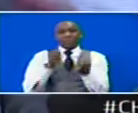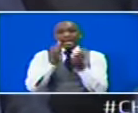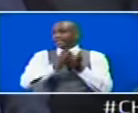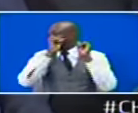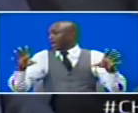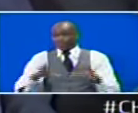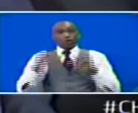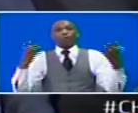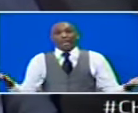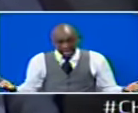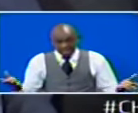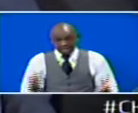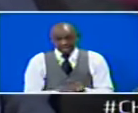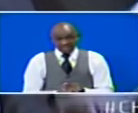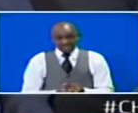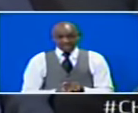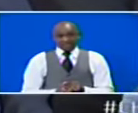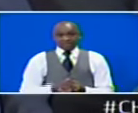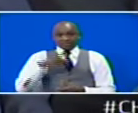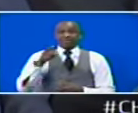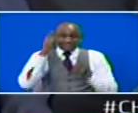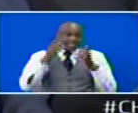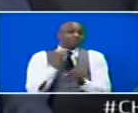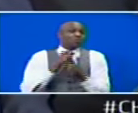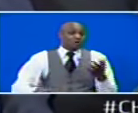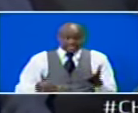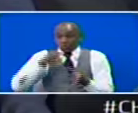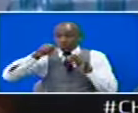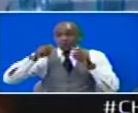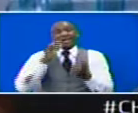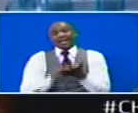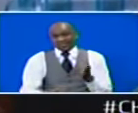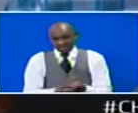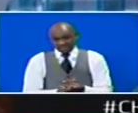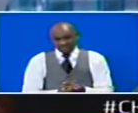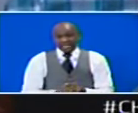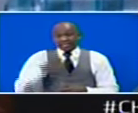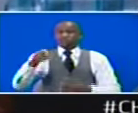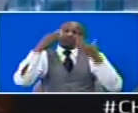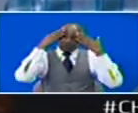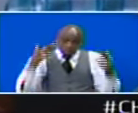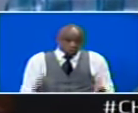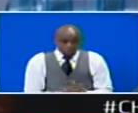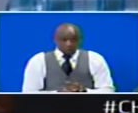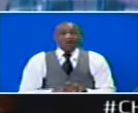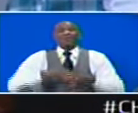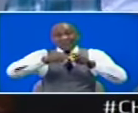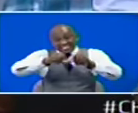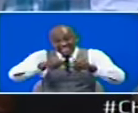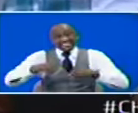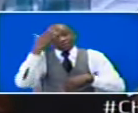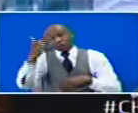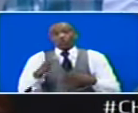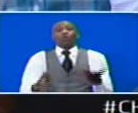Tunaenda Mexico. Tunaenda Mexico hili hakuna. Hata wajui kuweka fertilizer bei